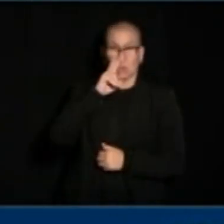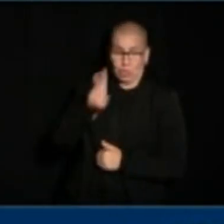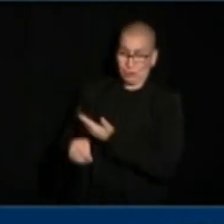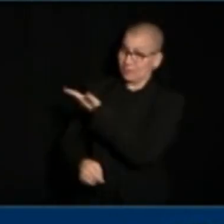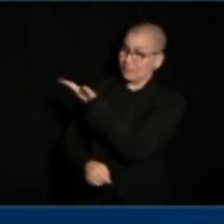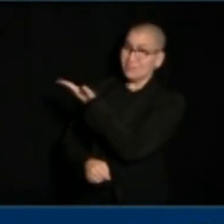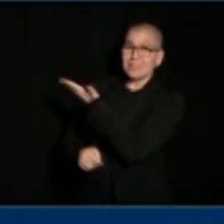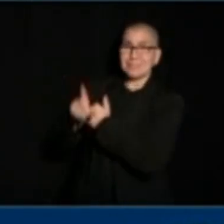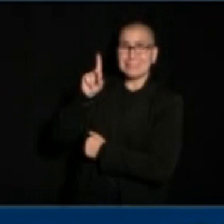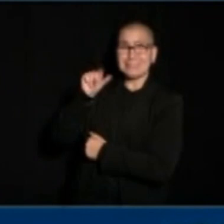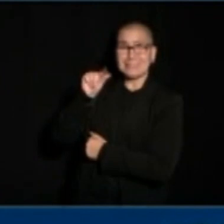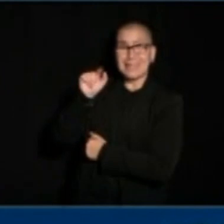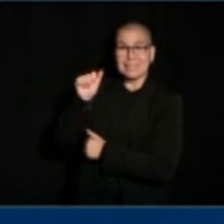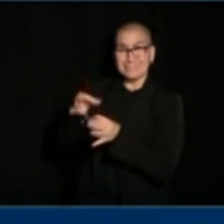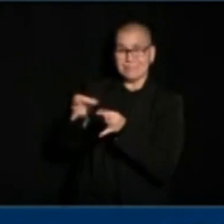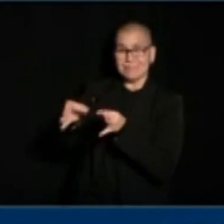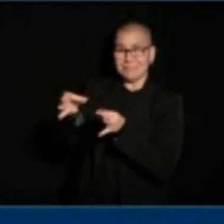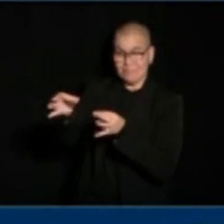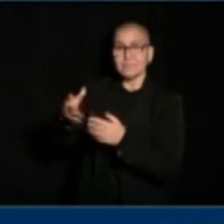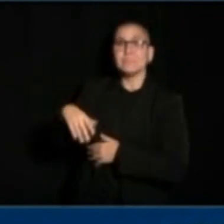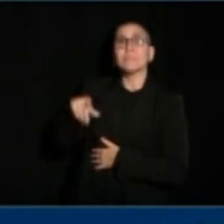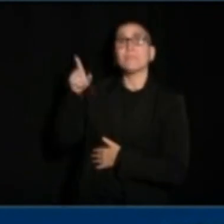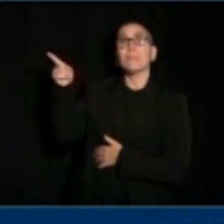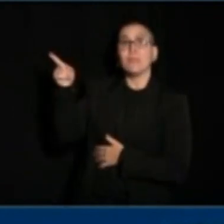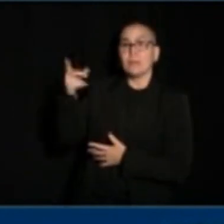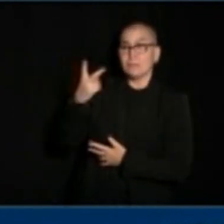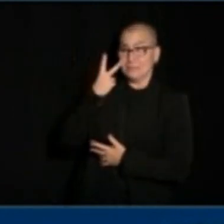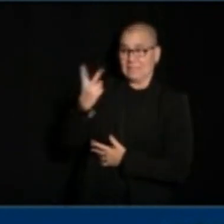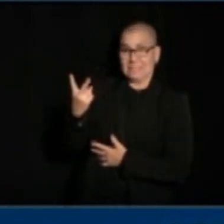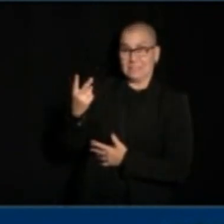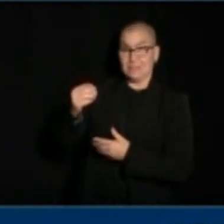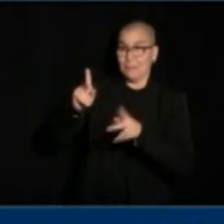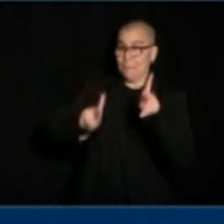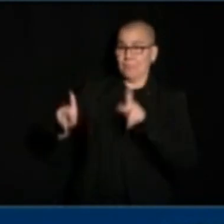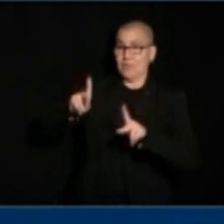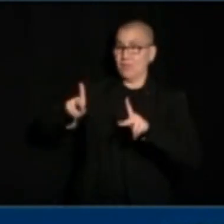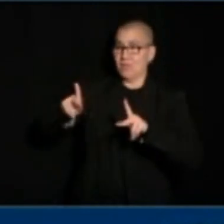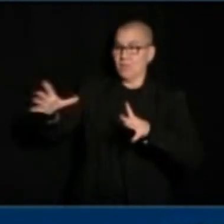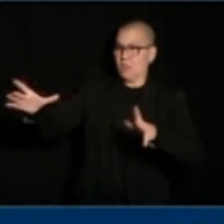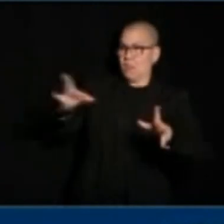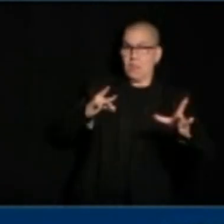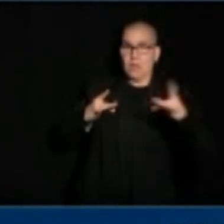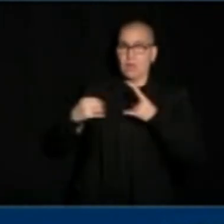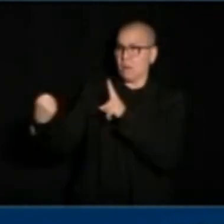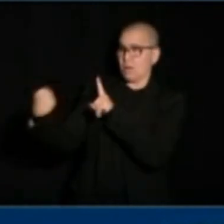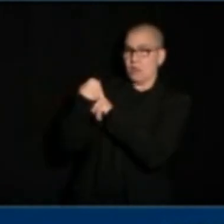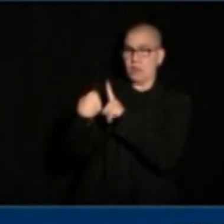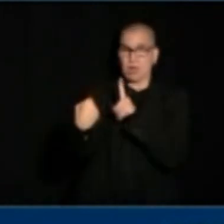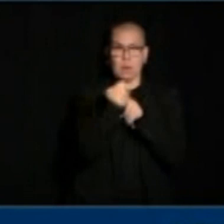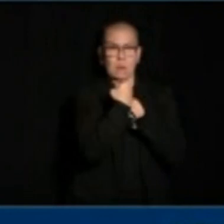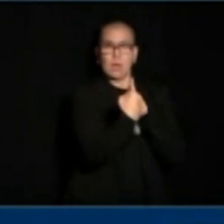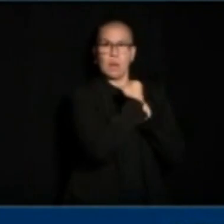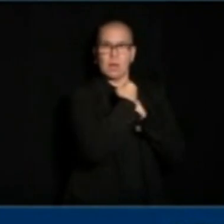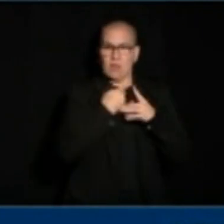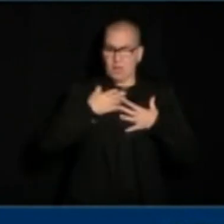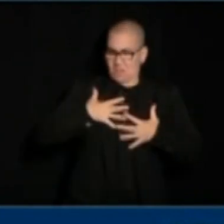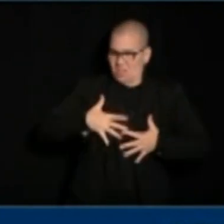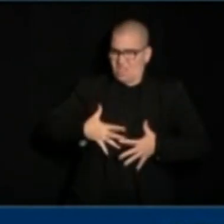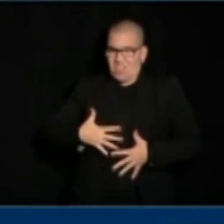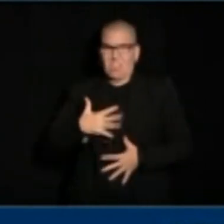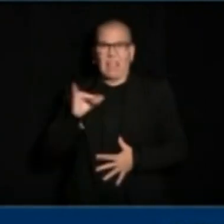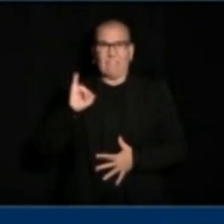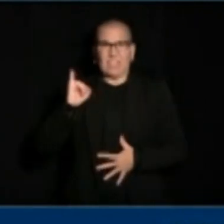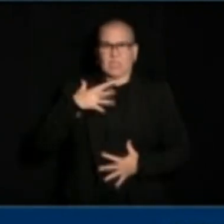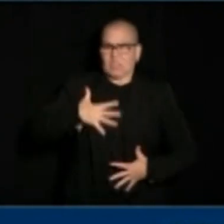that goes with this. What we see is when people are infected, we see infection rates obviously go up.